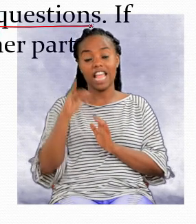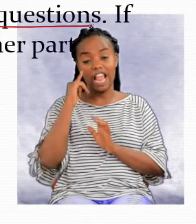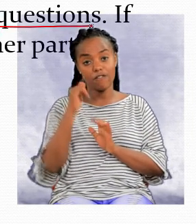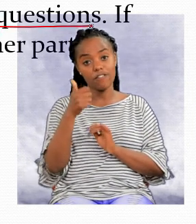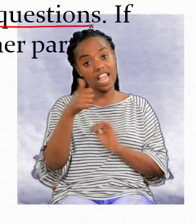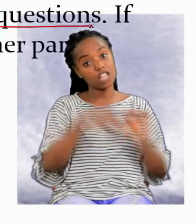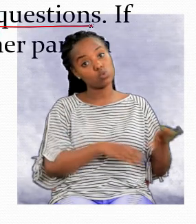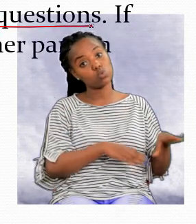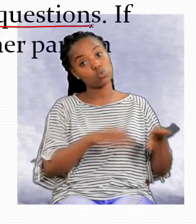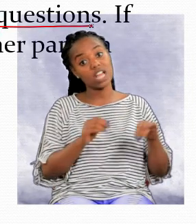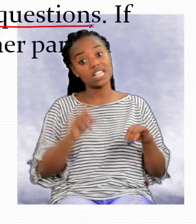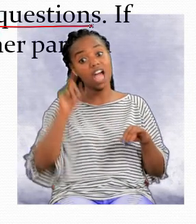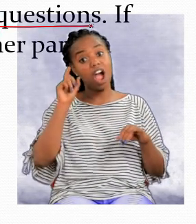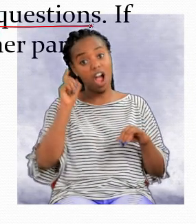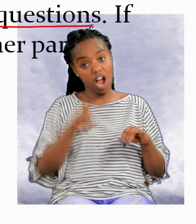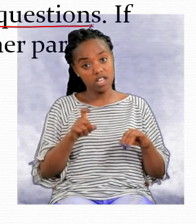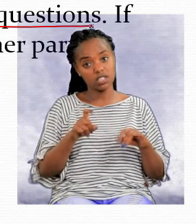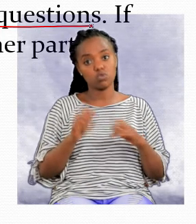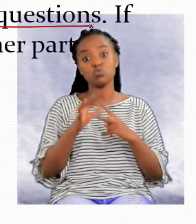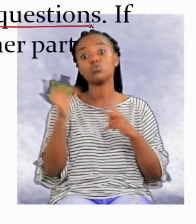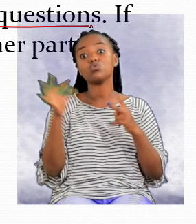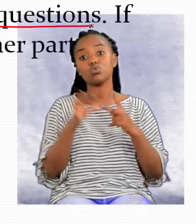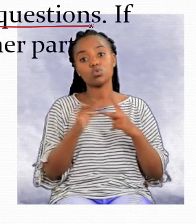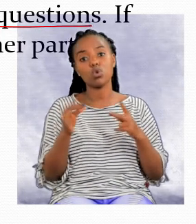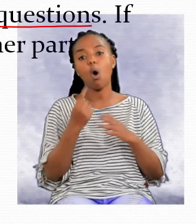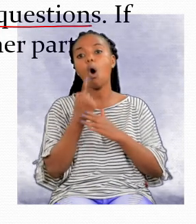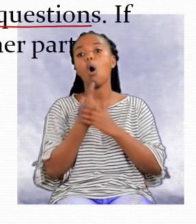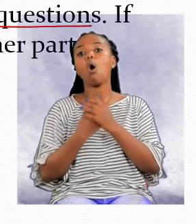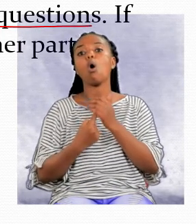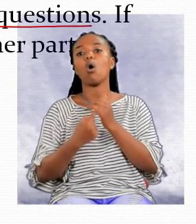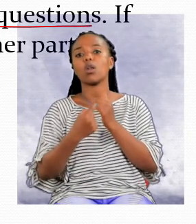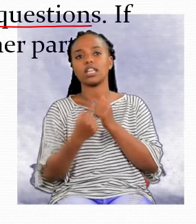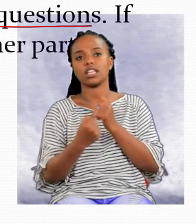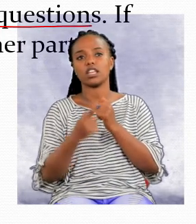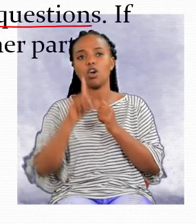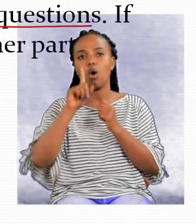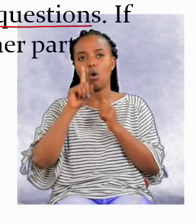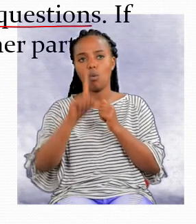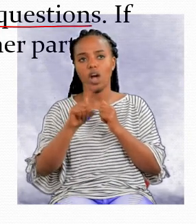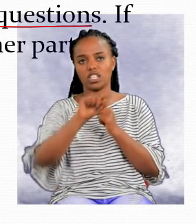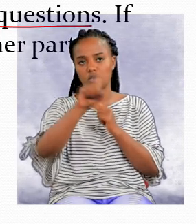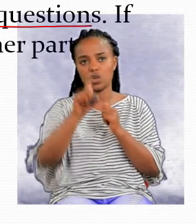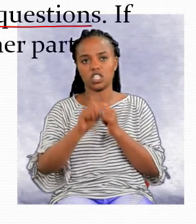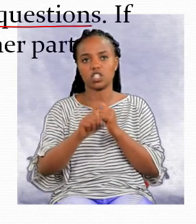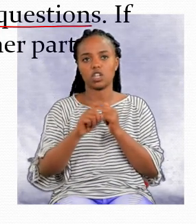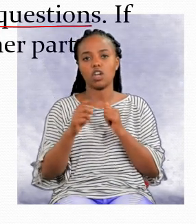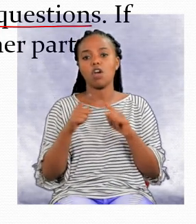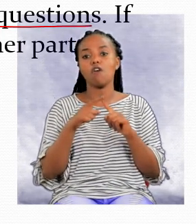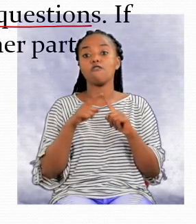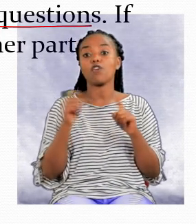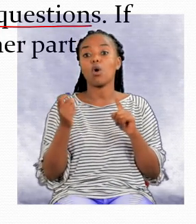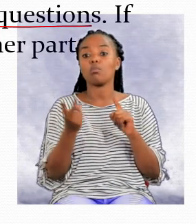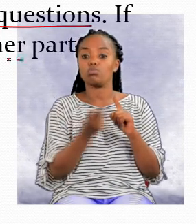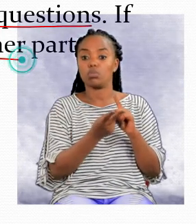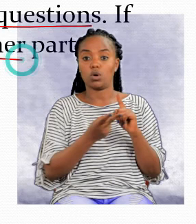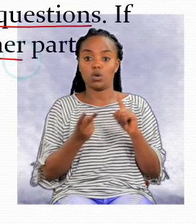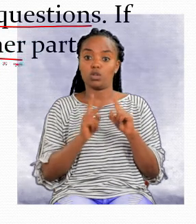If a student has to choose only one question from either part,